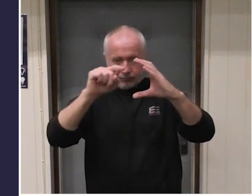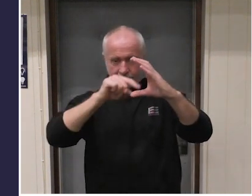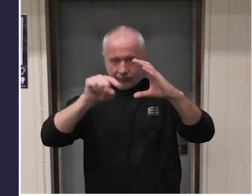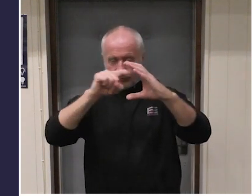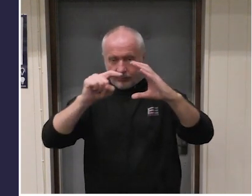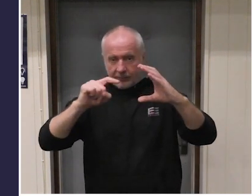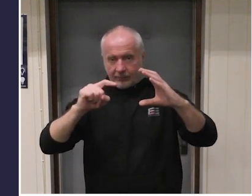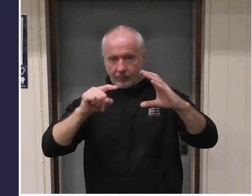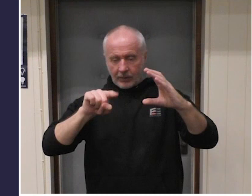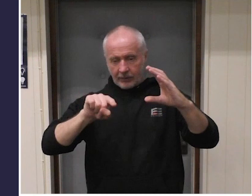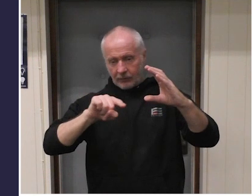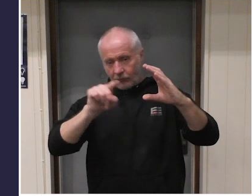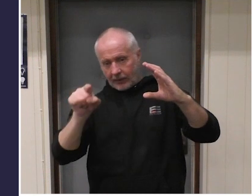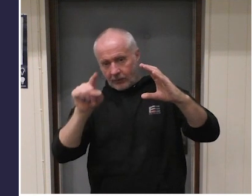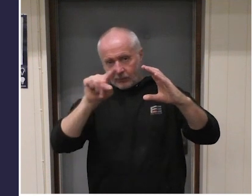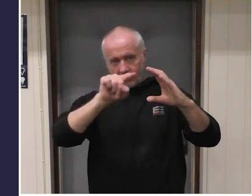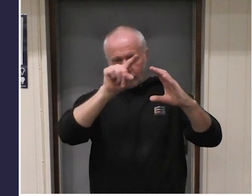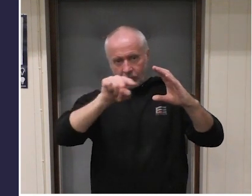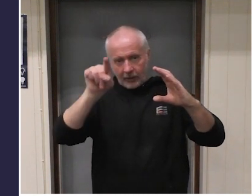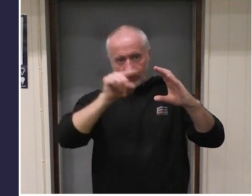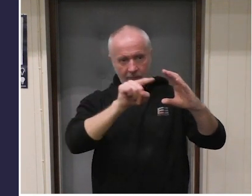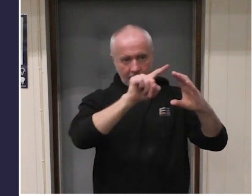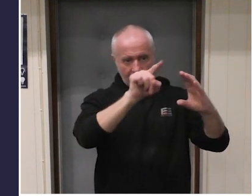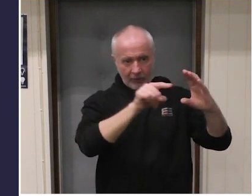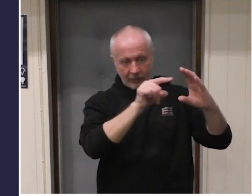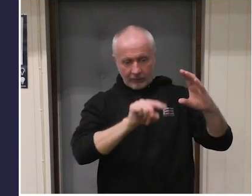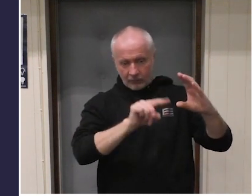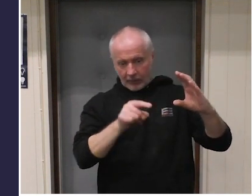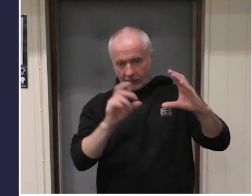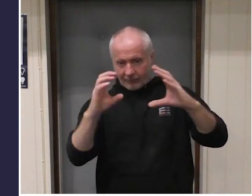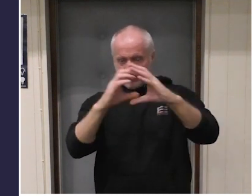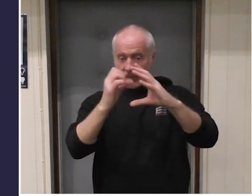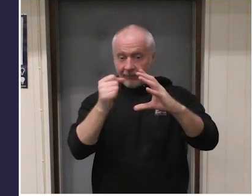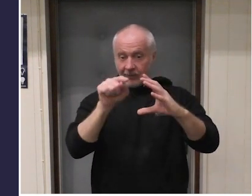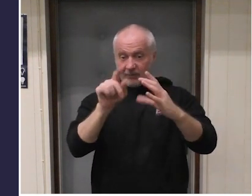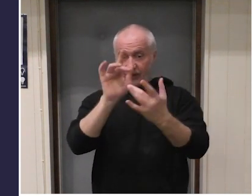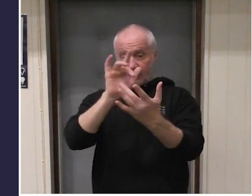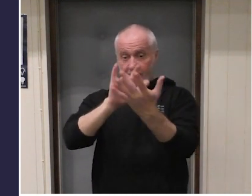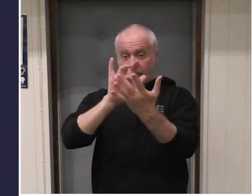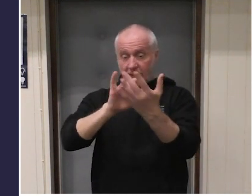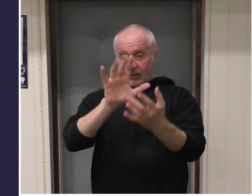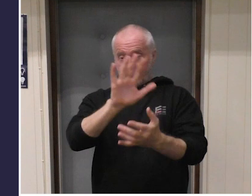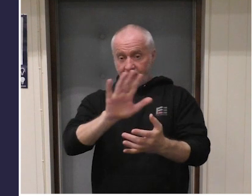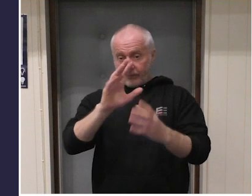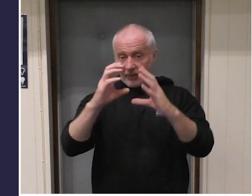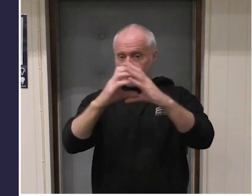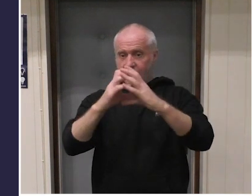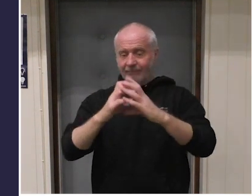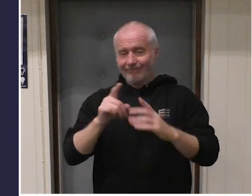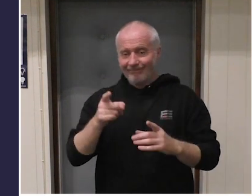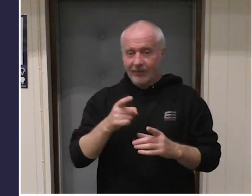take it further, or in this case the architect or the designer, but it's not there by design.